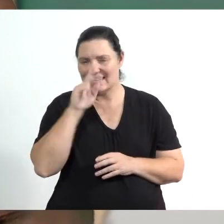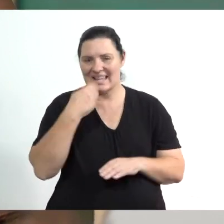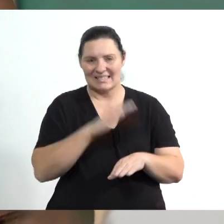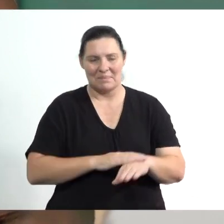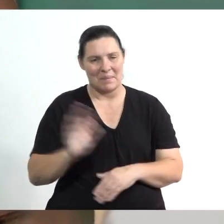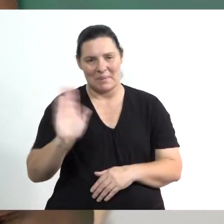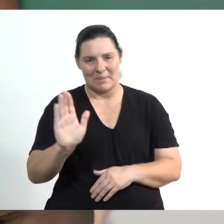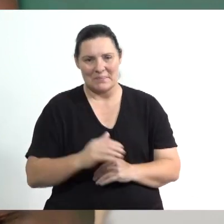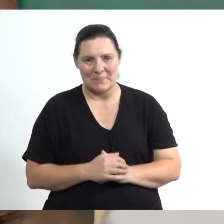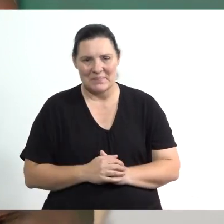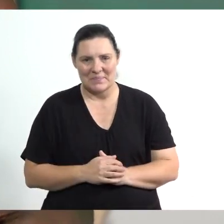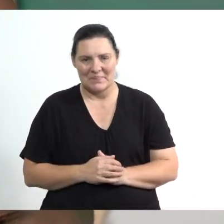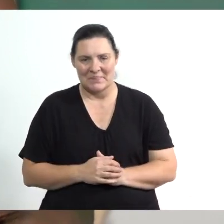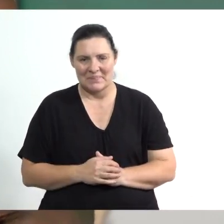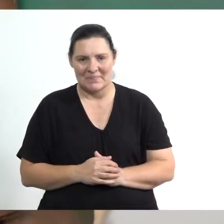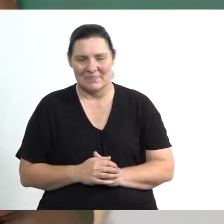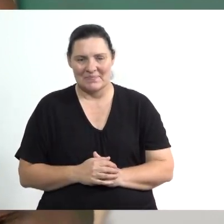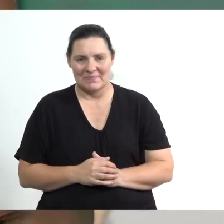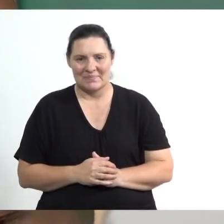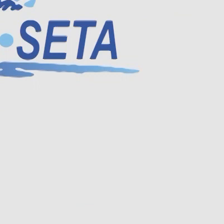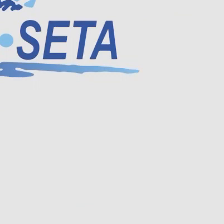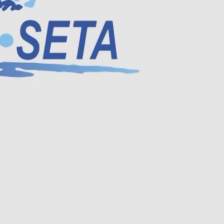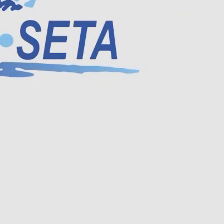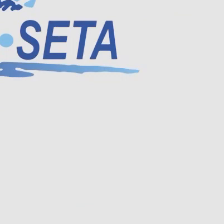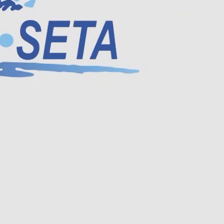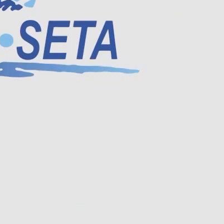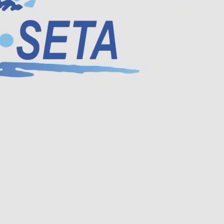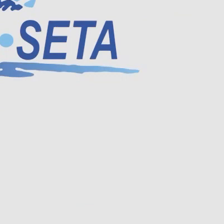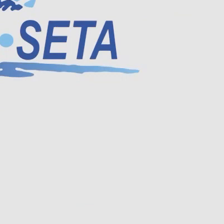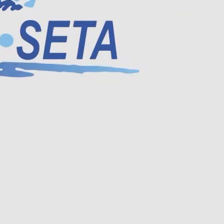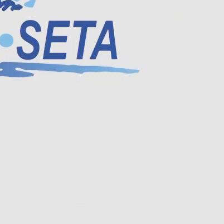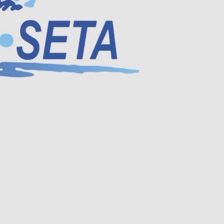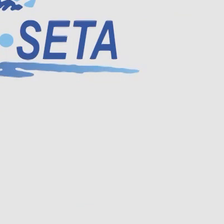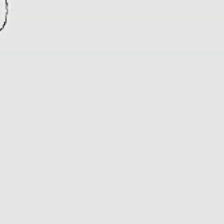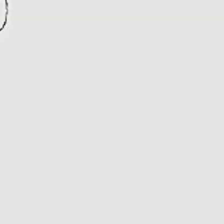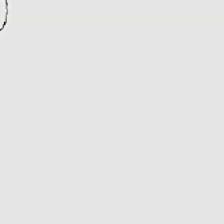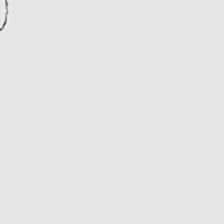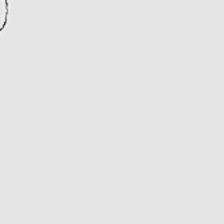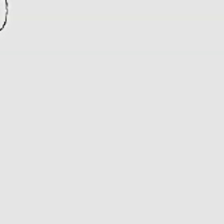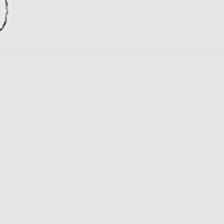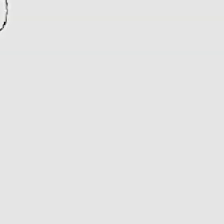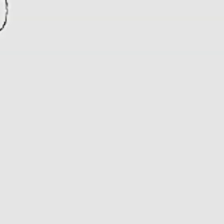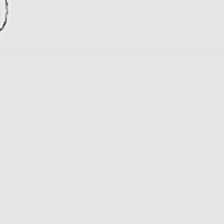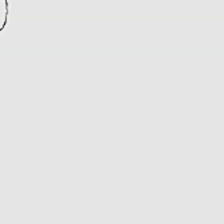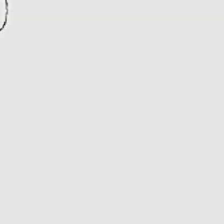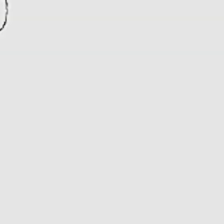We'll see you next time. Goodbye.